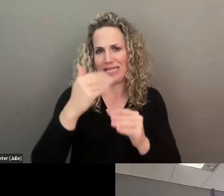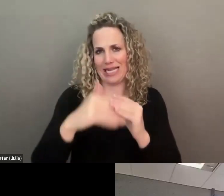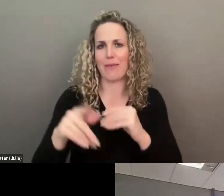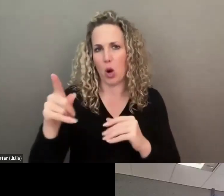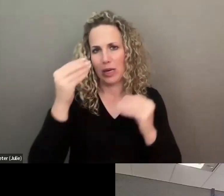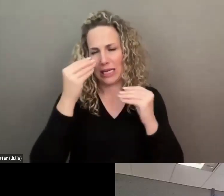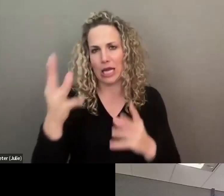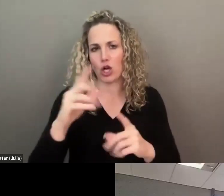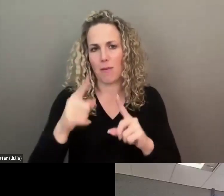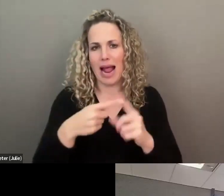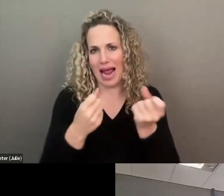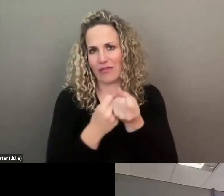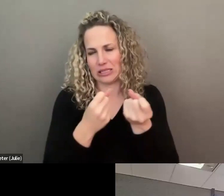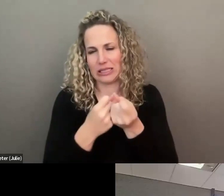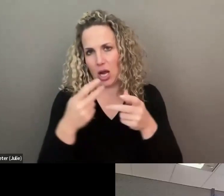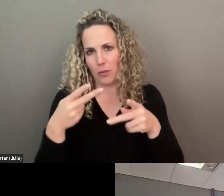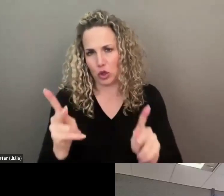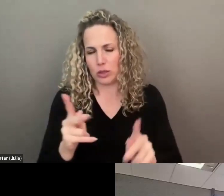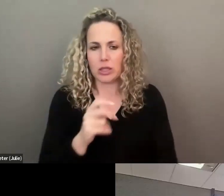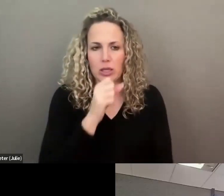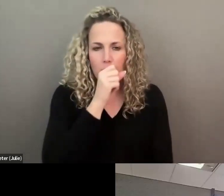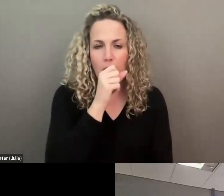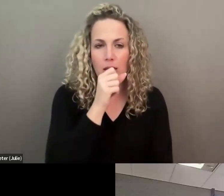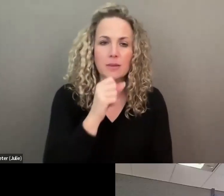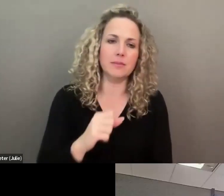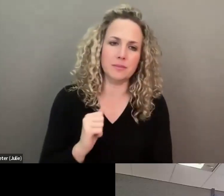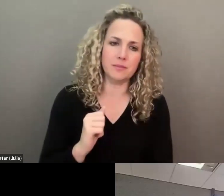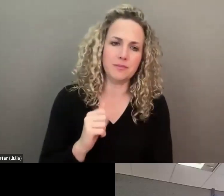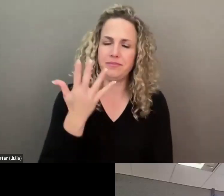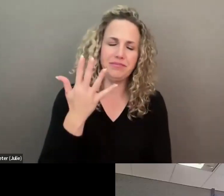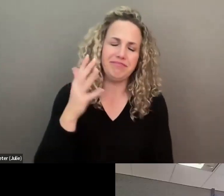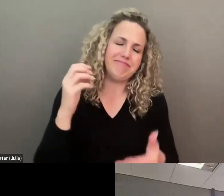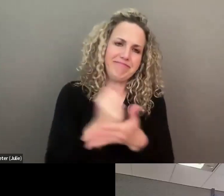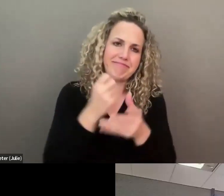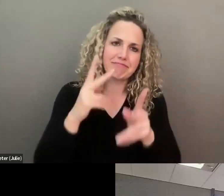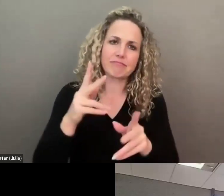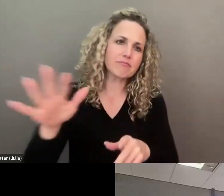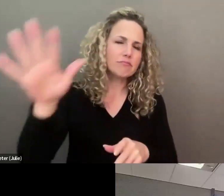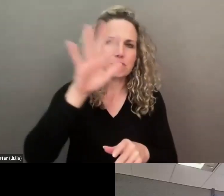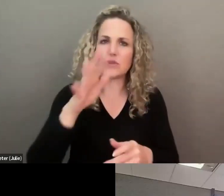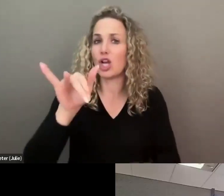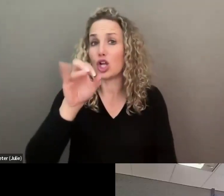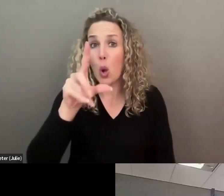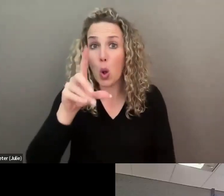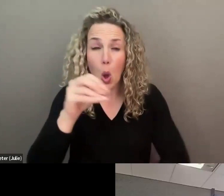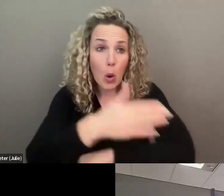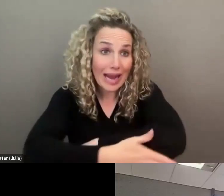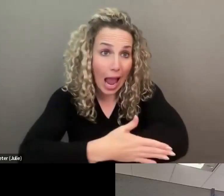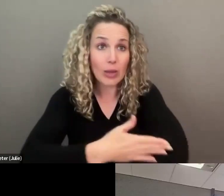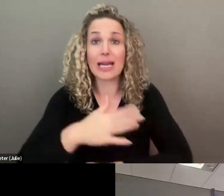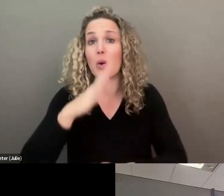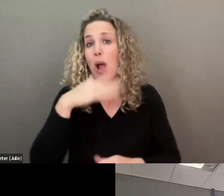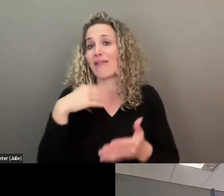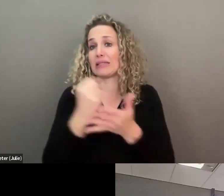let you know about advocacy opportunities. There's opportunities all over the place. There's opportunities in Yolo County. There's going to be opportunities in Placer